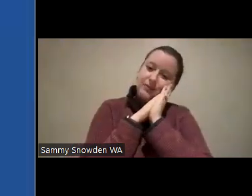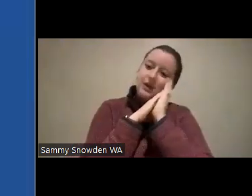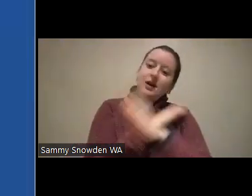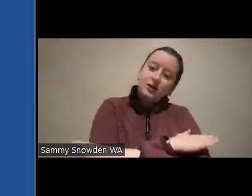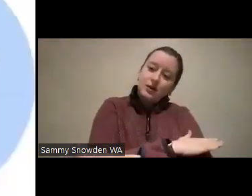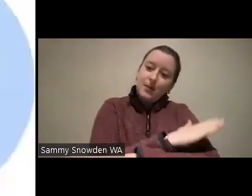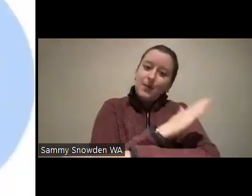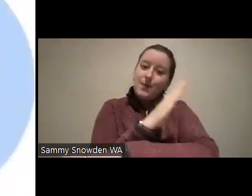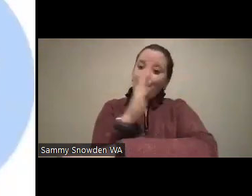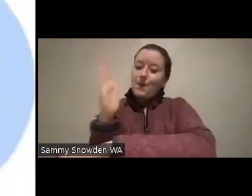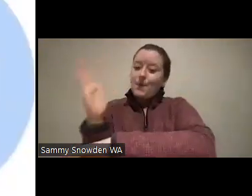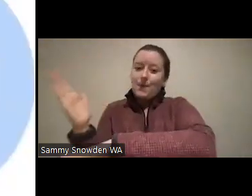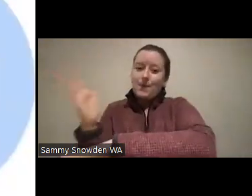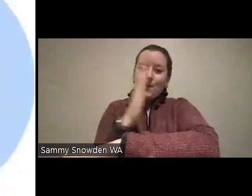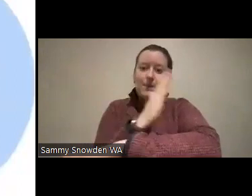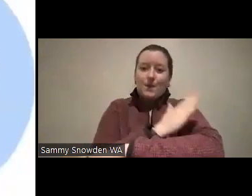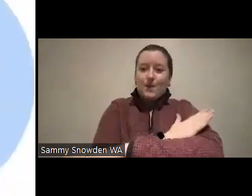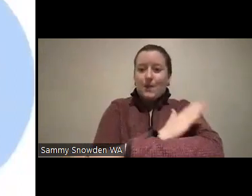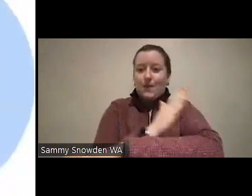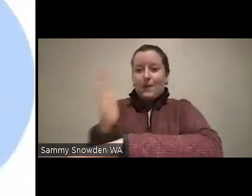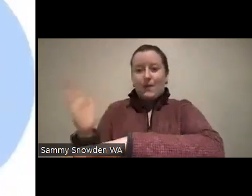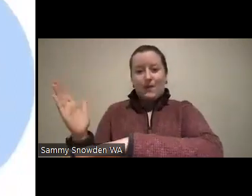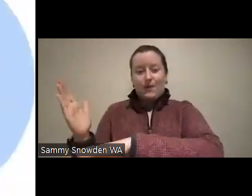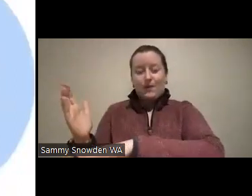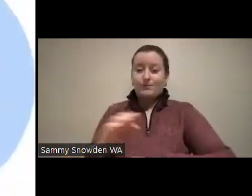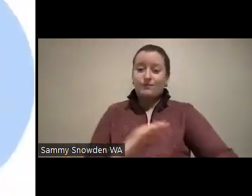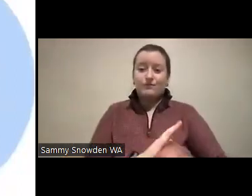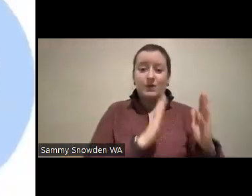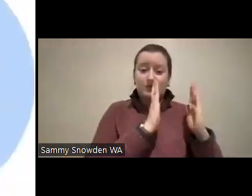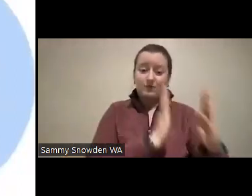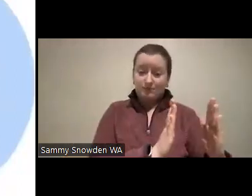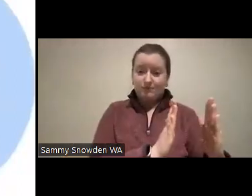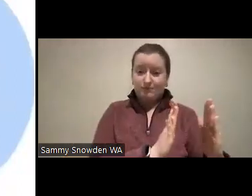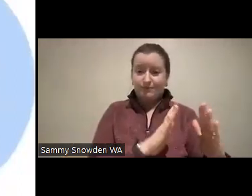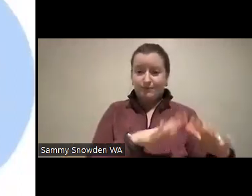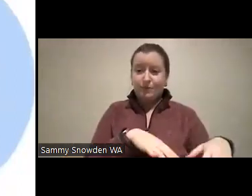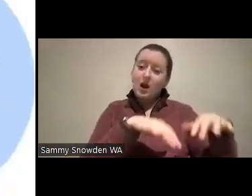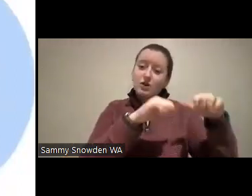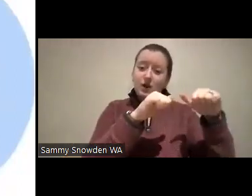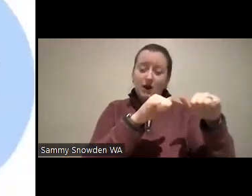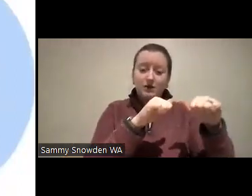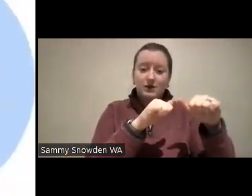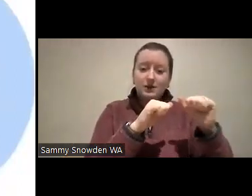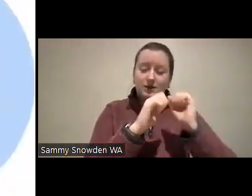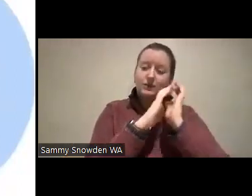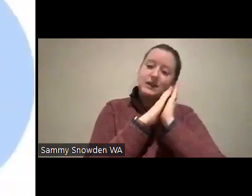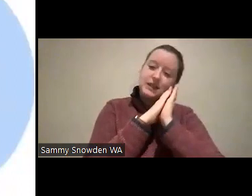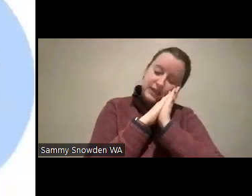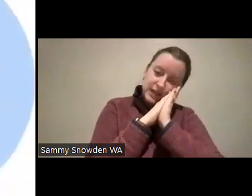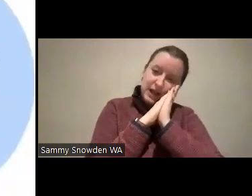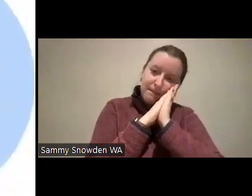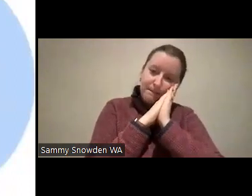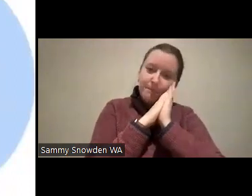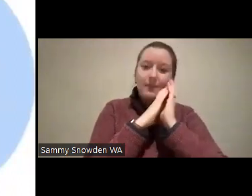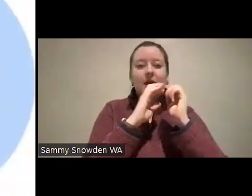Let's go back. Now we go through these cycles of sleep a few times through the night.